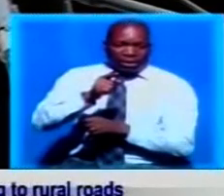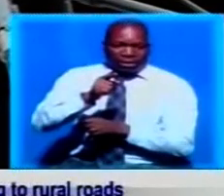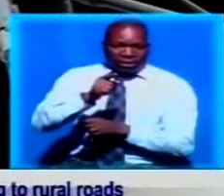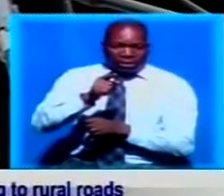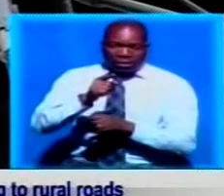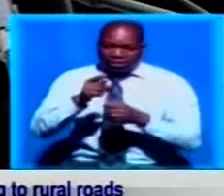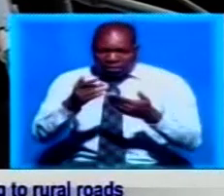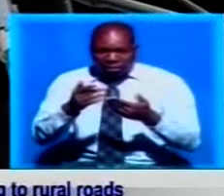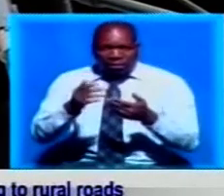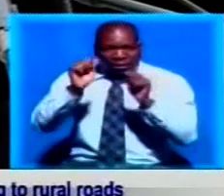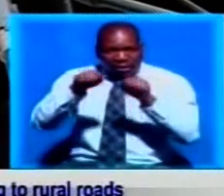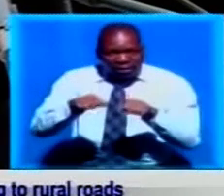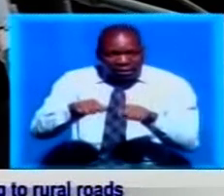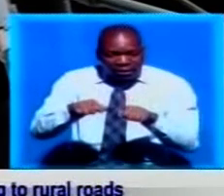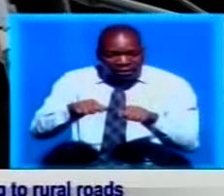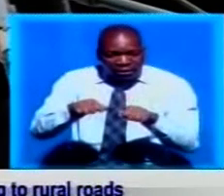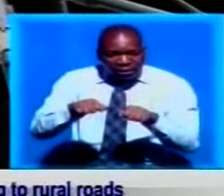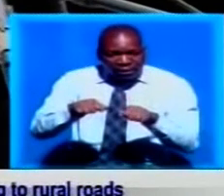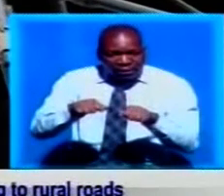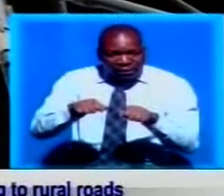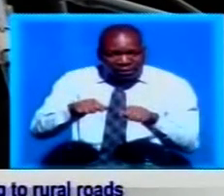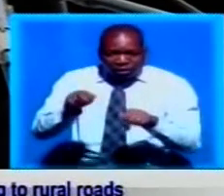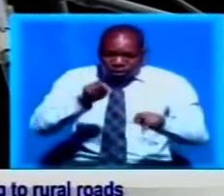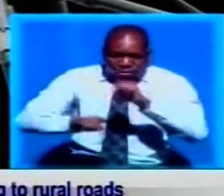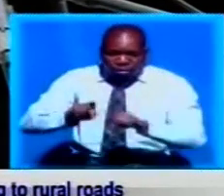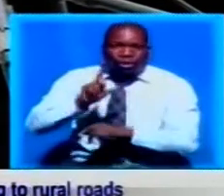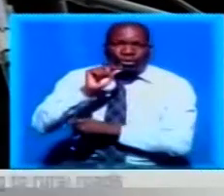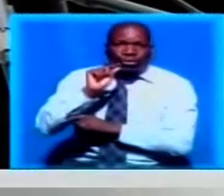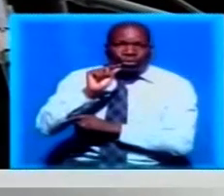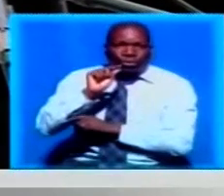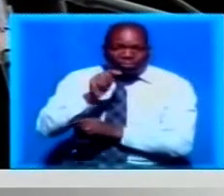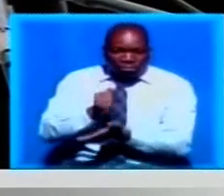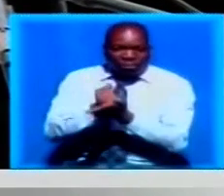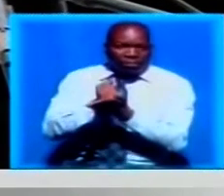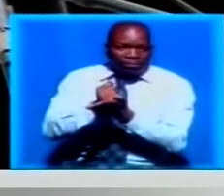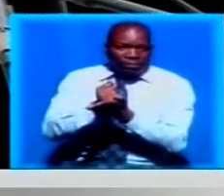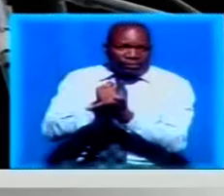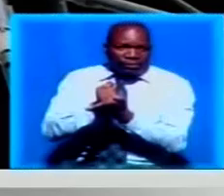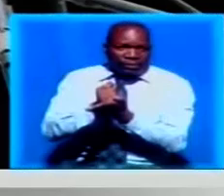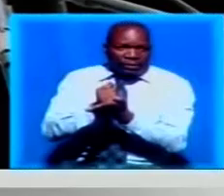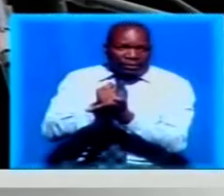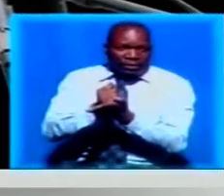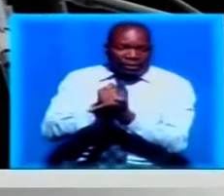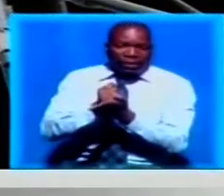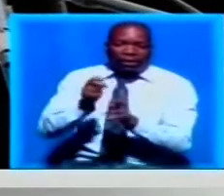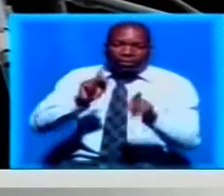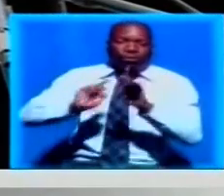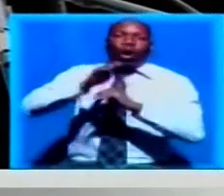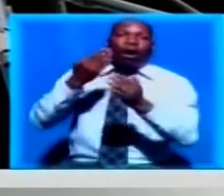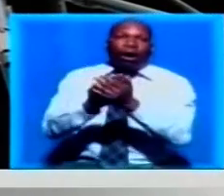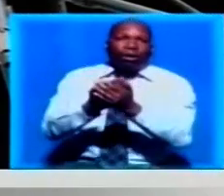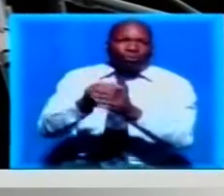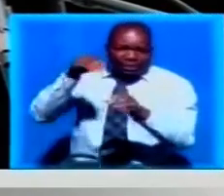are making to cater for Livingstone citizens, it takes into account all people,